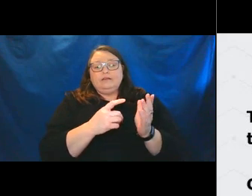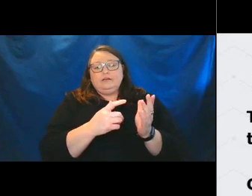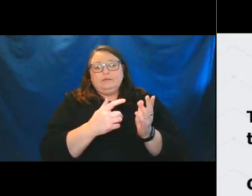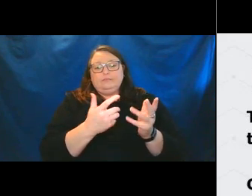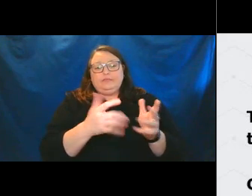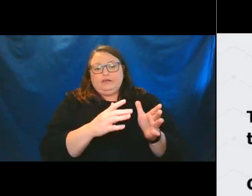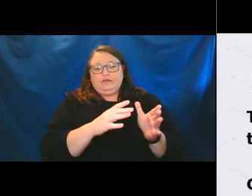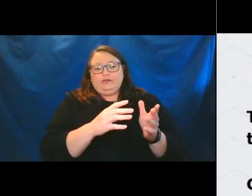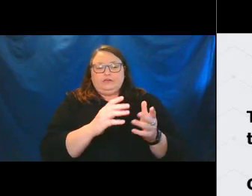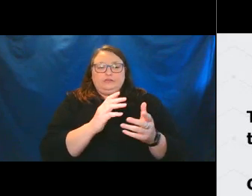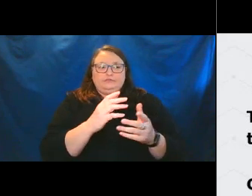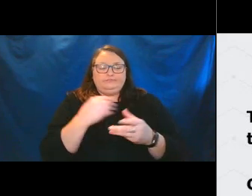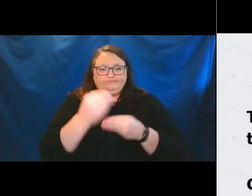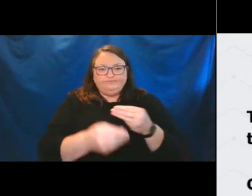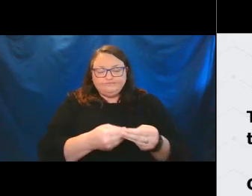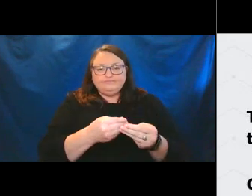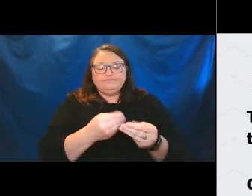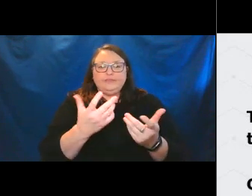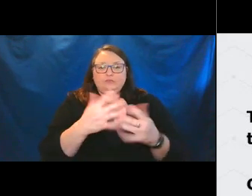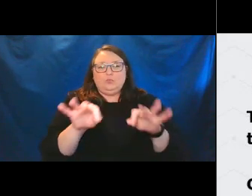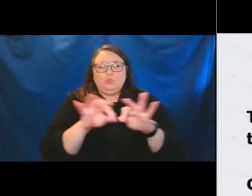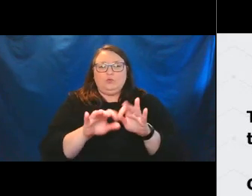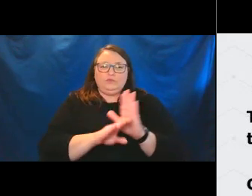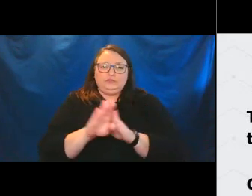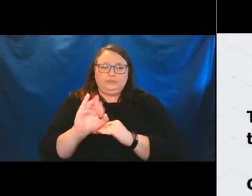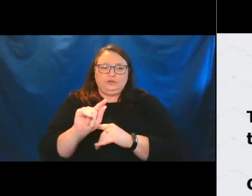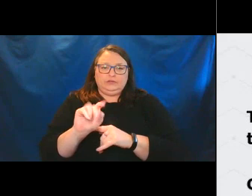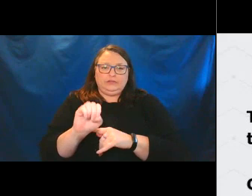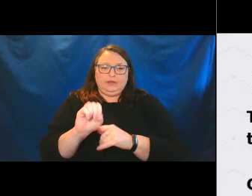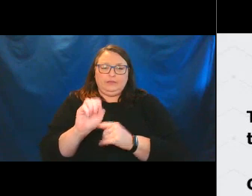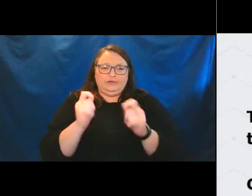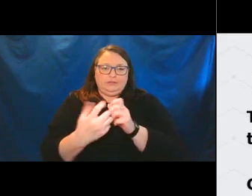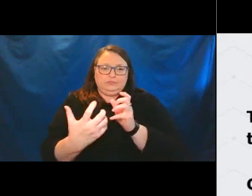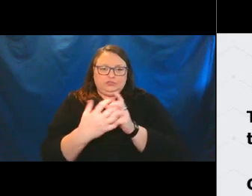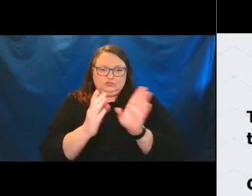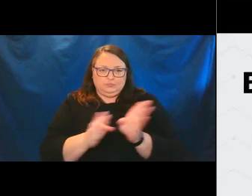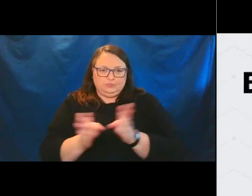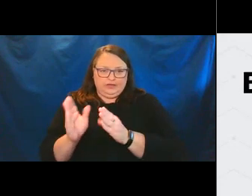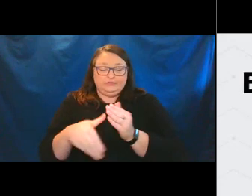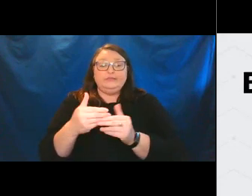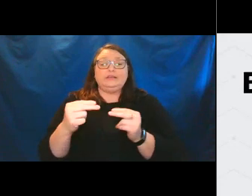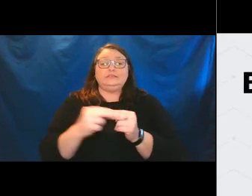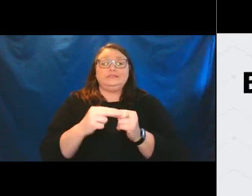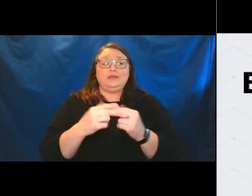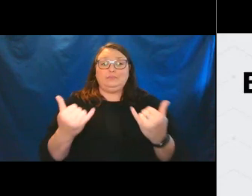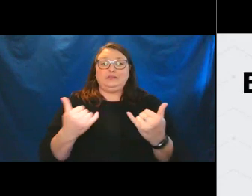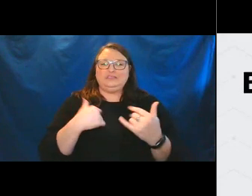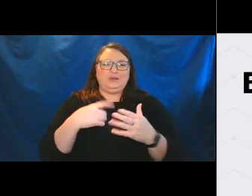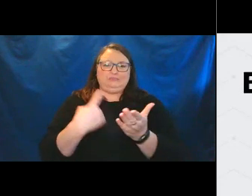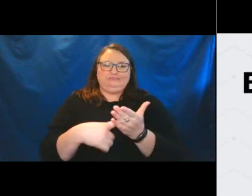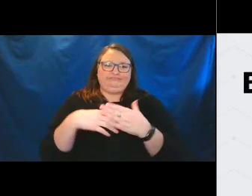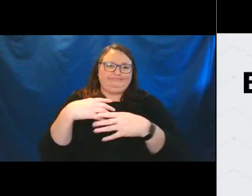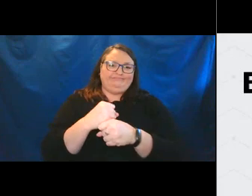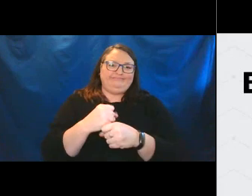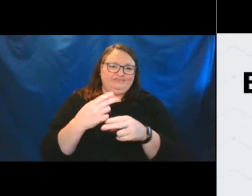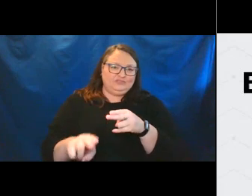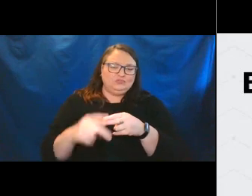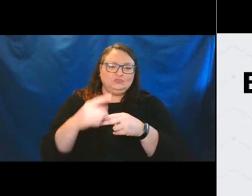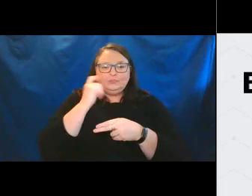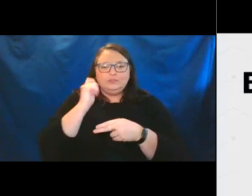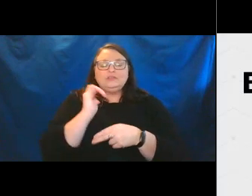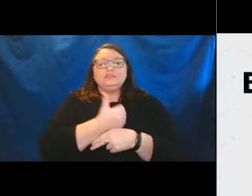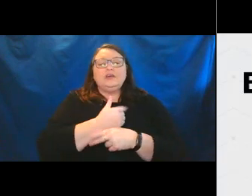plans. Next slide, please. I'm going to briefly gloss over this one as well because our friends with the Tribal